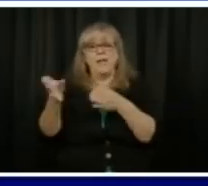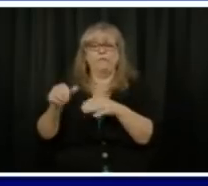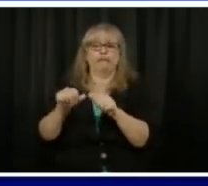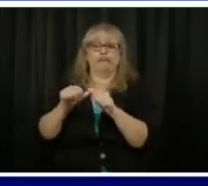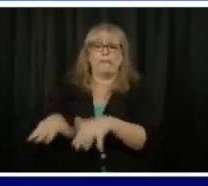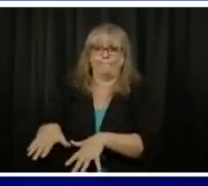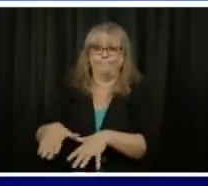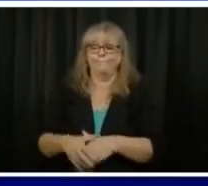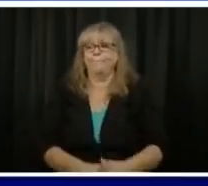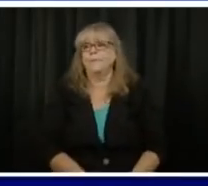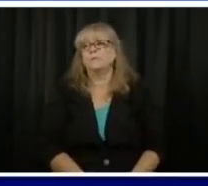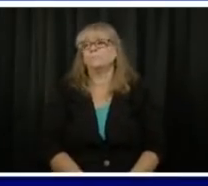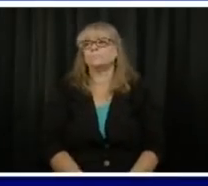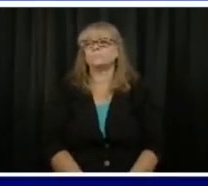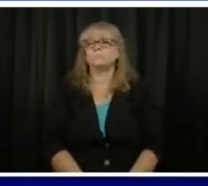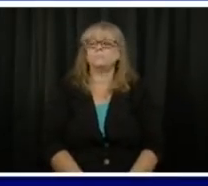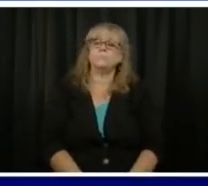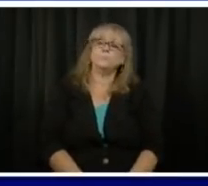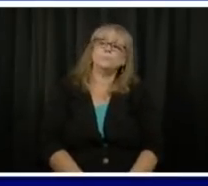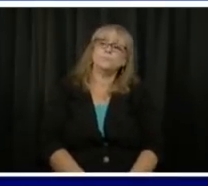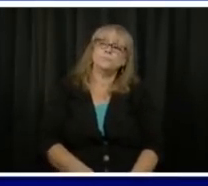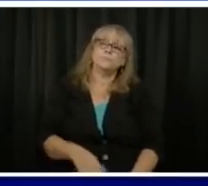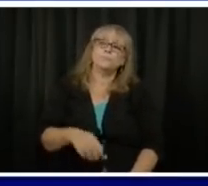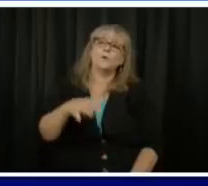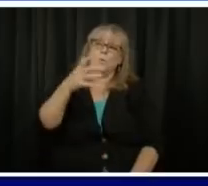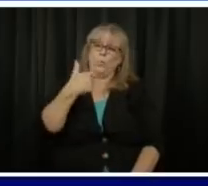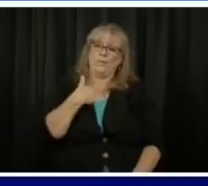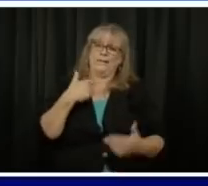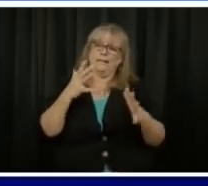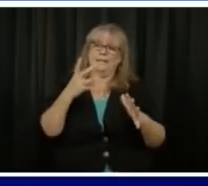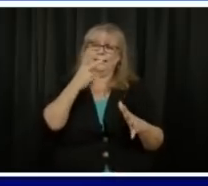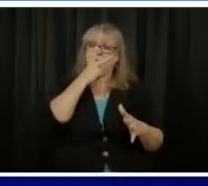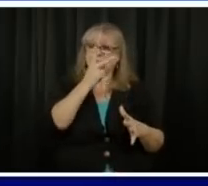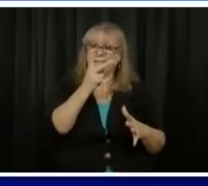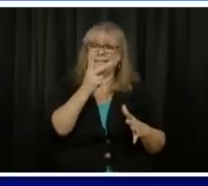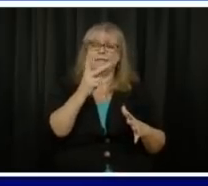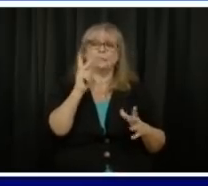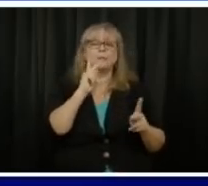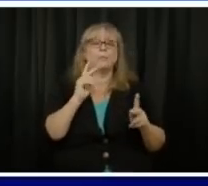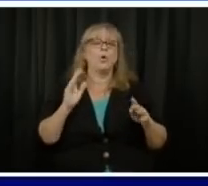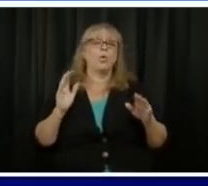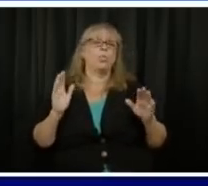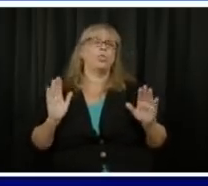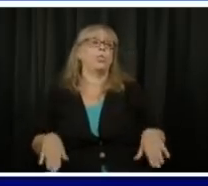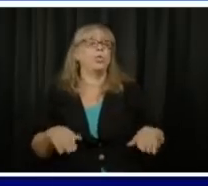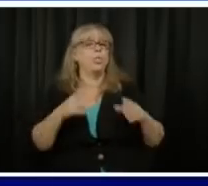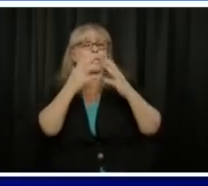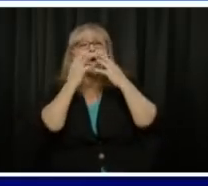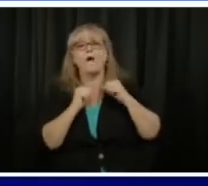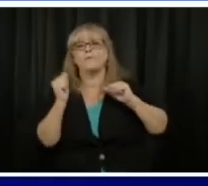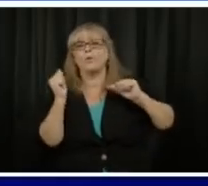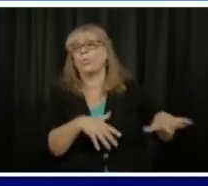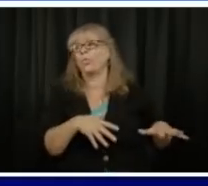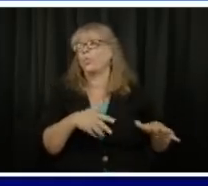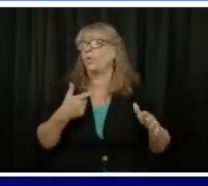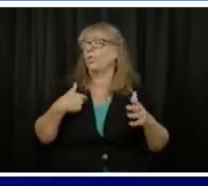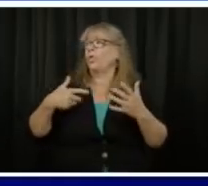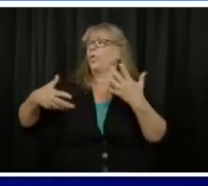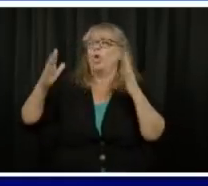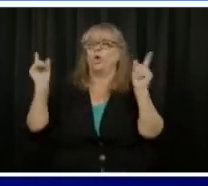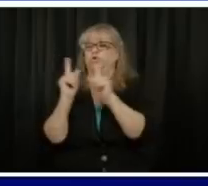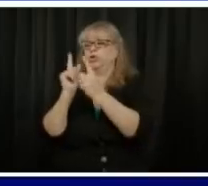get this community spread that we are seeing the data on right now. So, the state will continue to